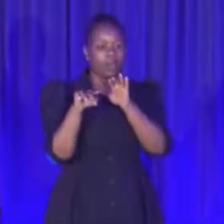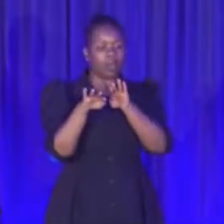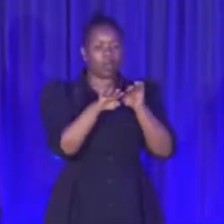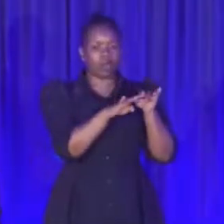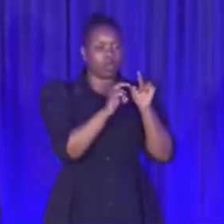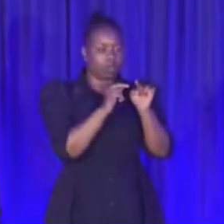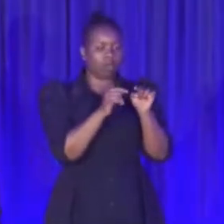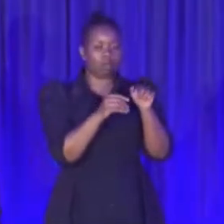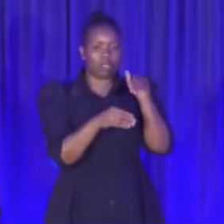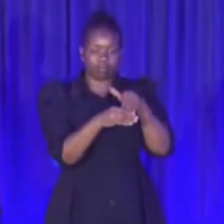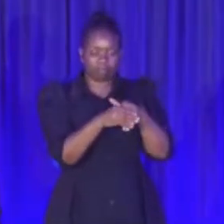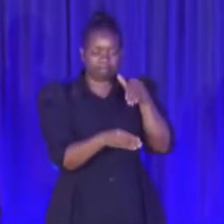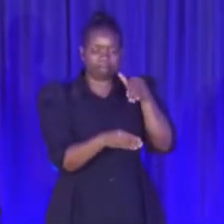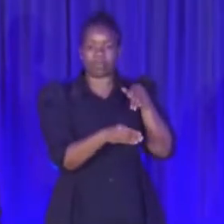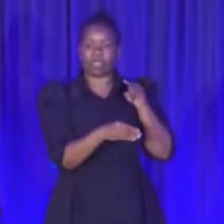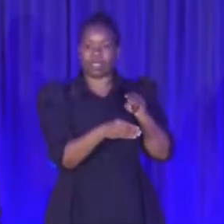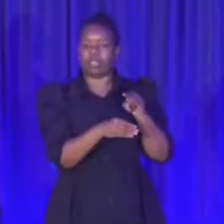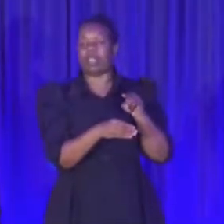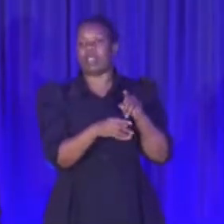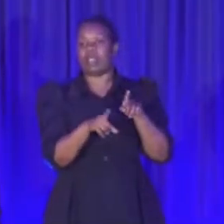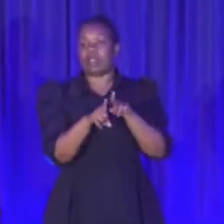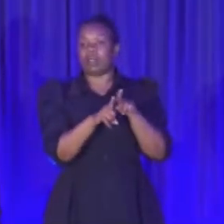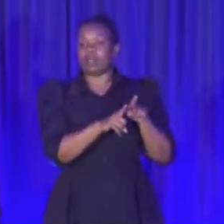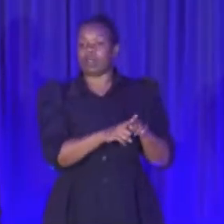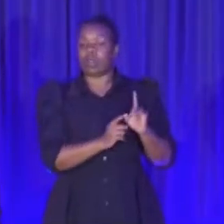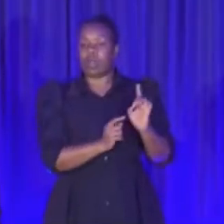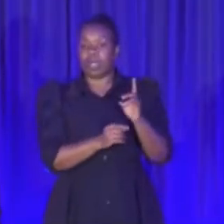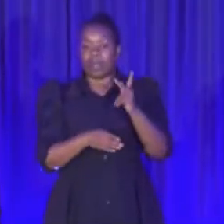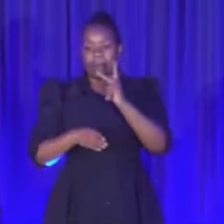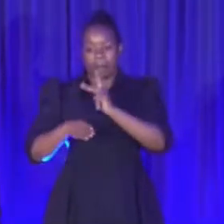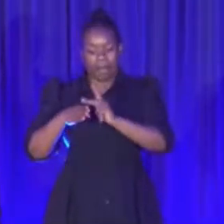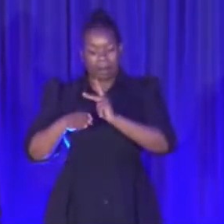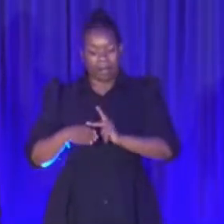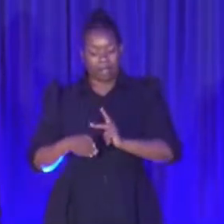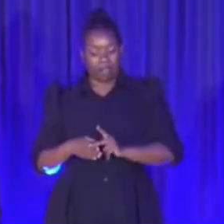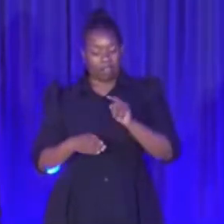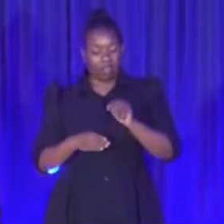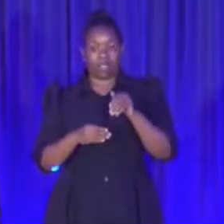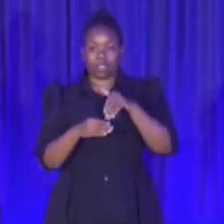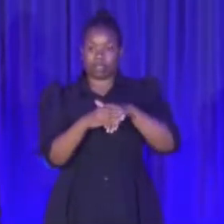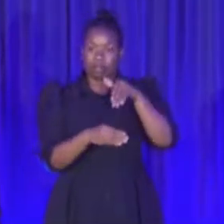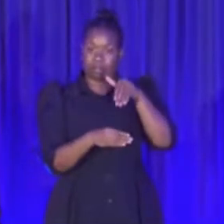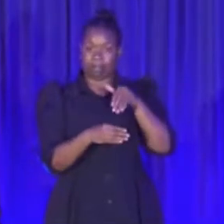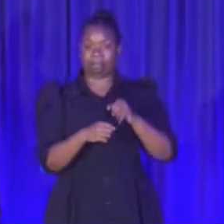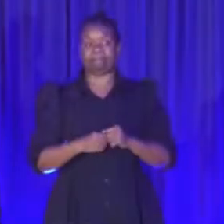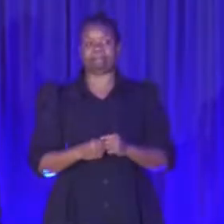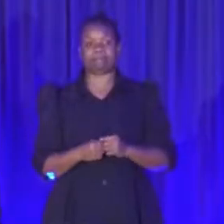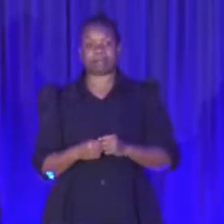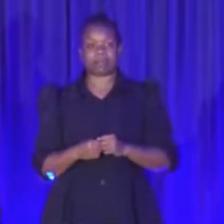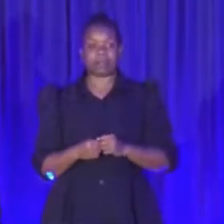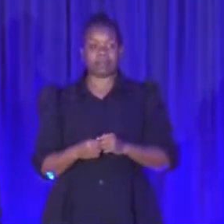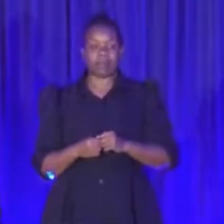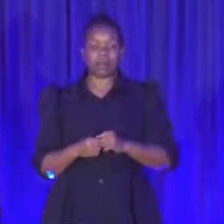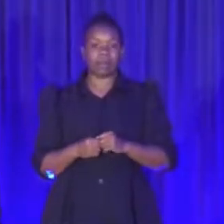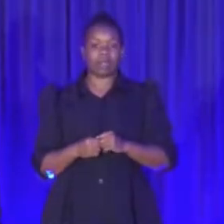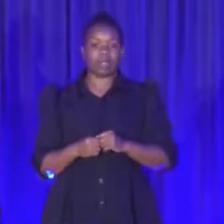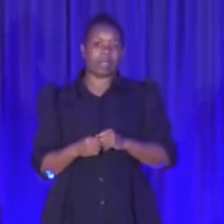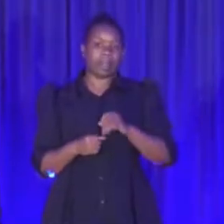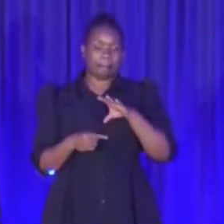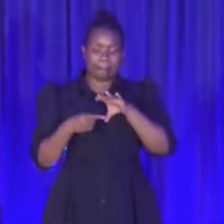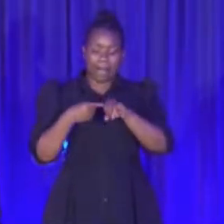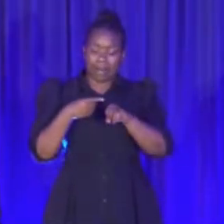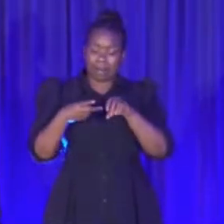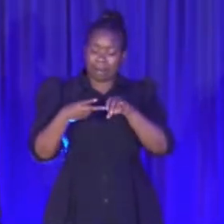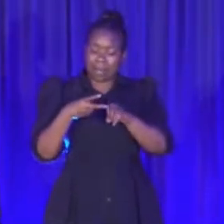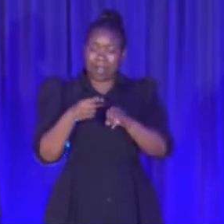electoral democracy, even as we prepare for these elections. In essence, the findings indicate